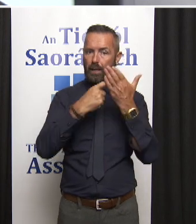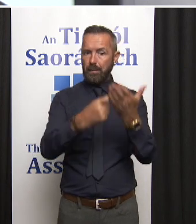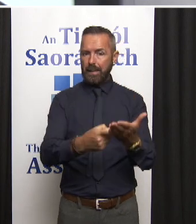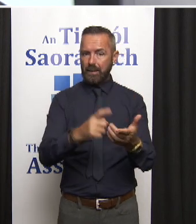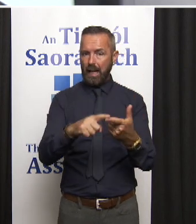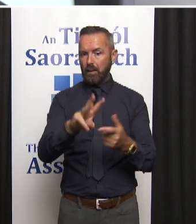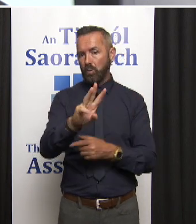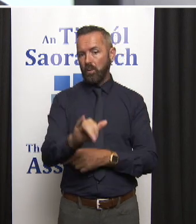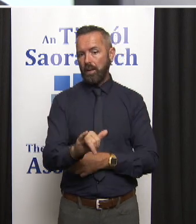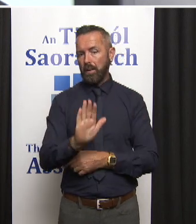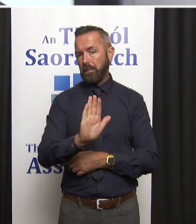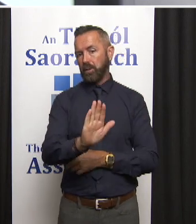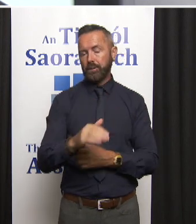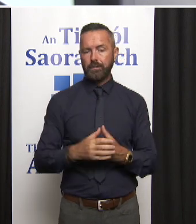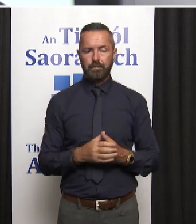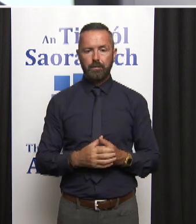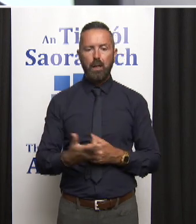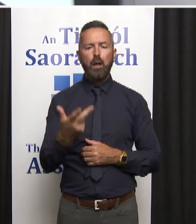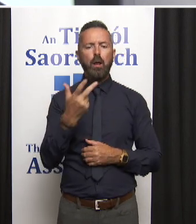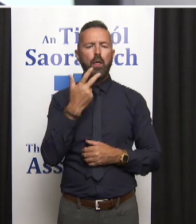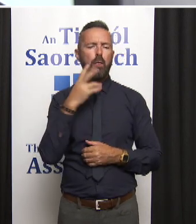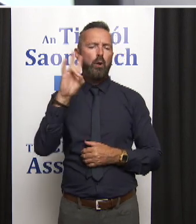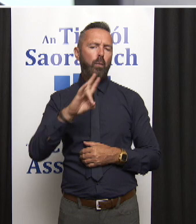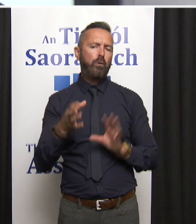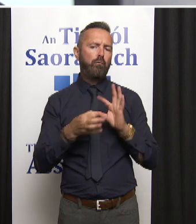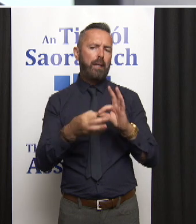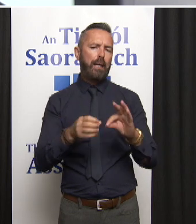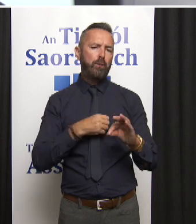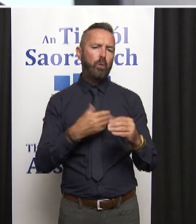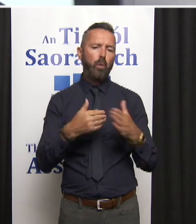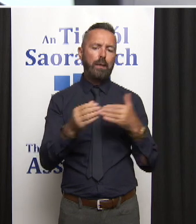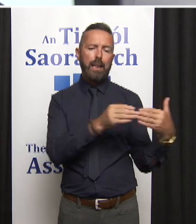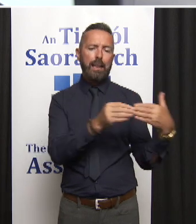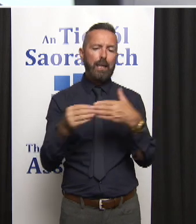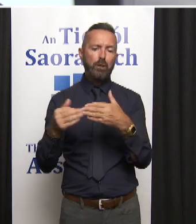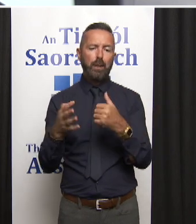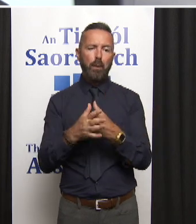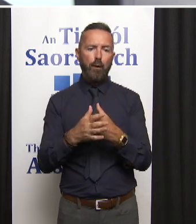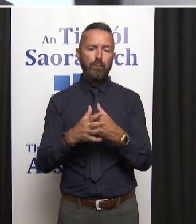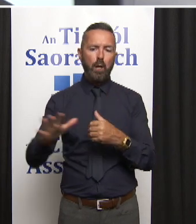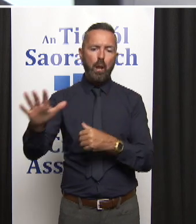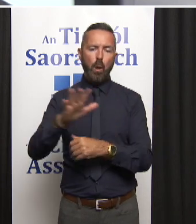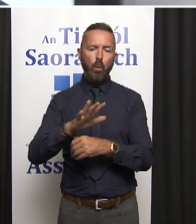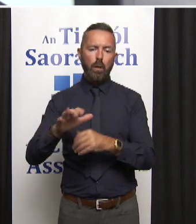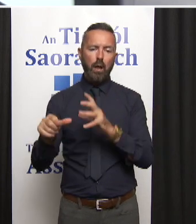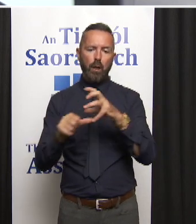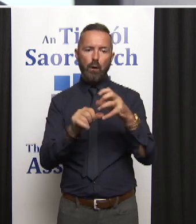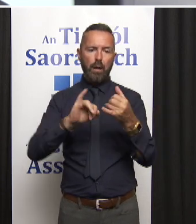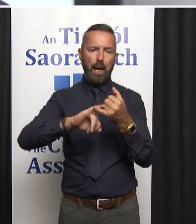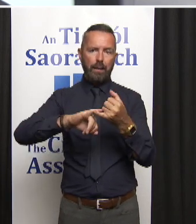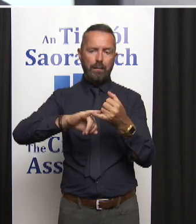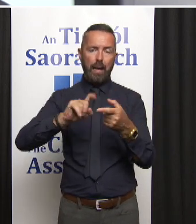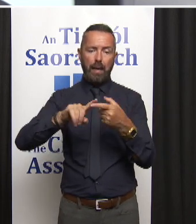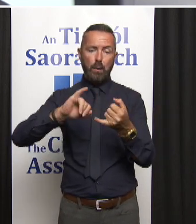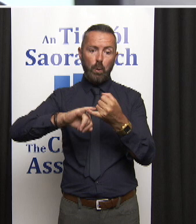why? A third set of questions relate to the leadership of the retained local authorities. In this option we see keeping 4